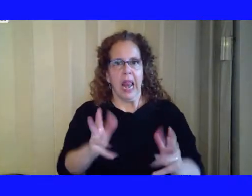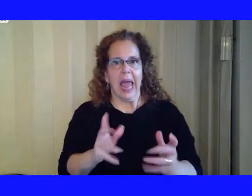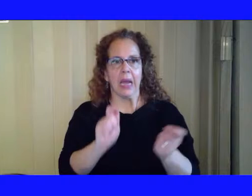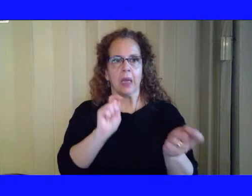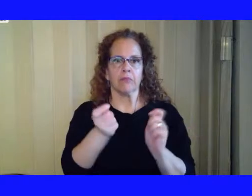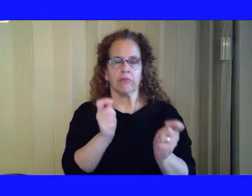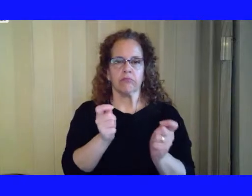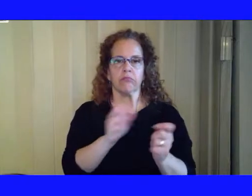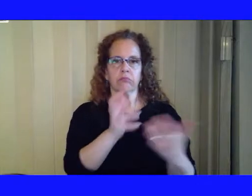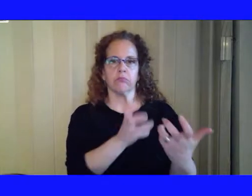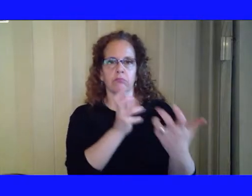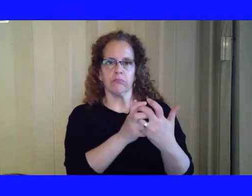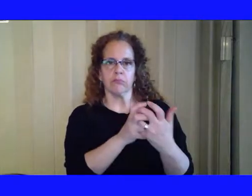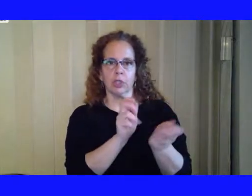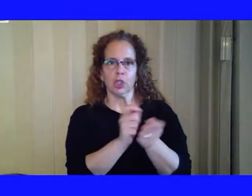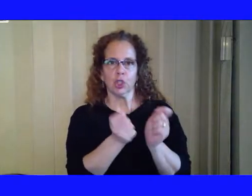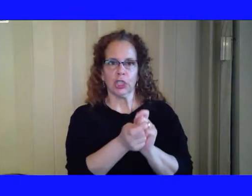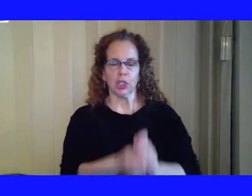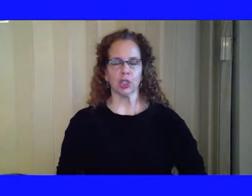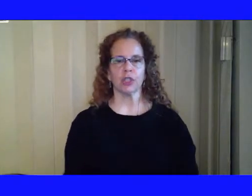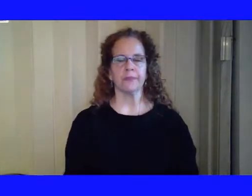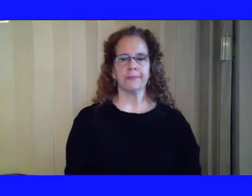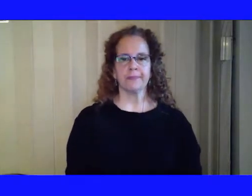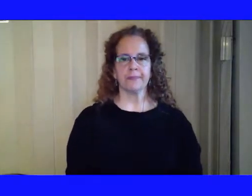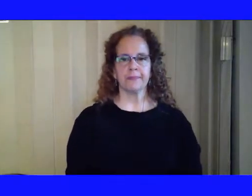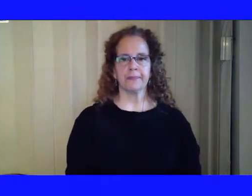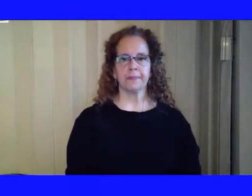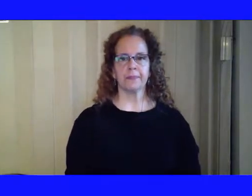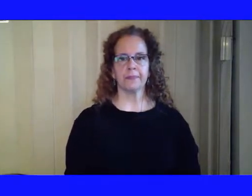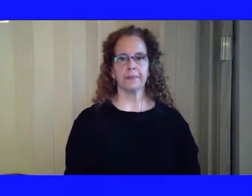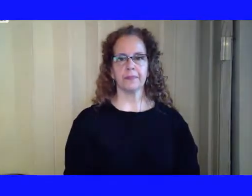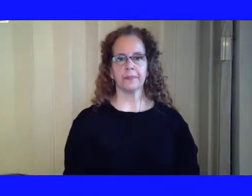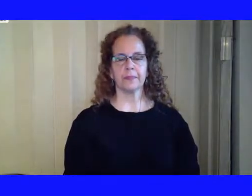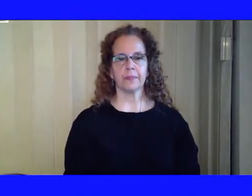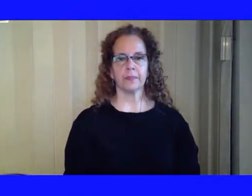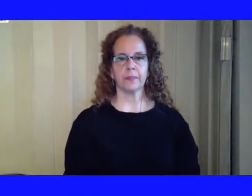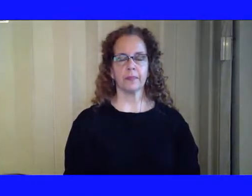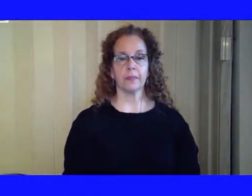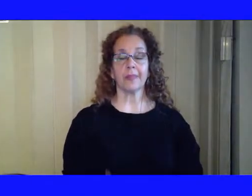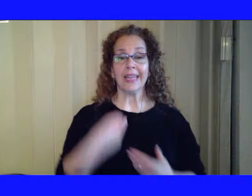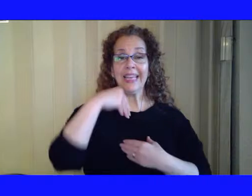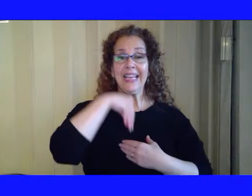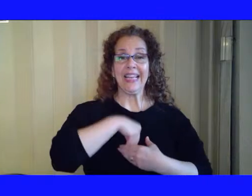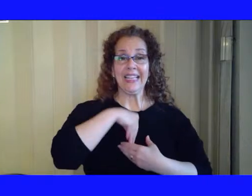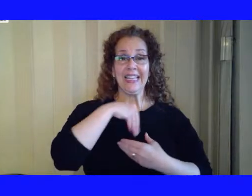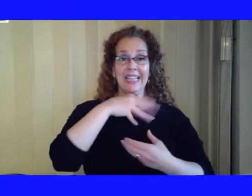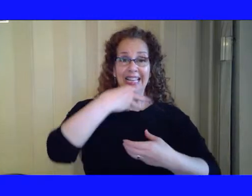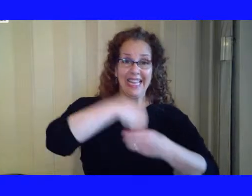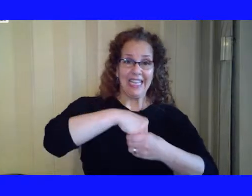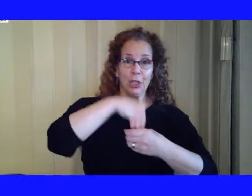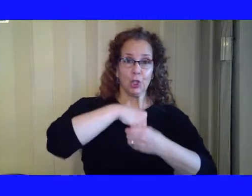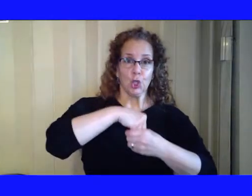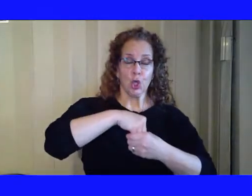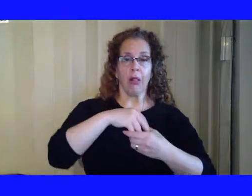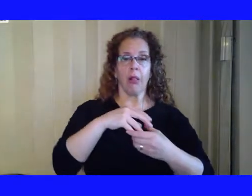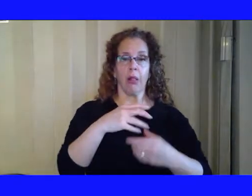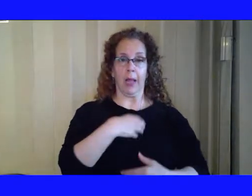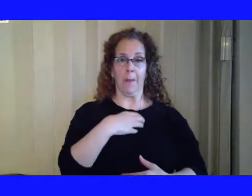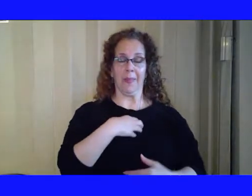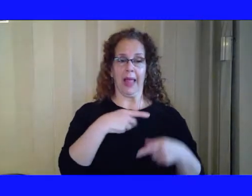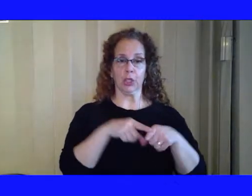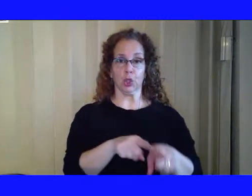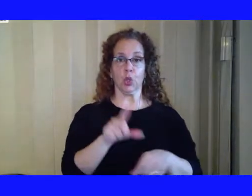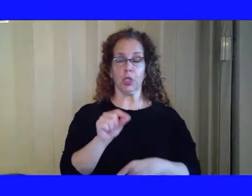see external numbers. Our internal complaint numbers are always higher, at least they have been historically, than